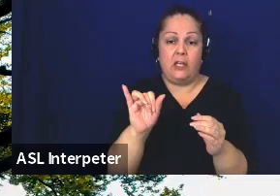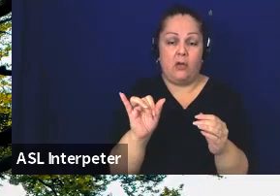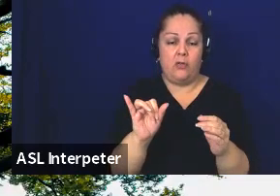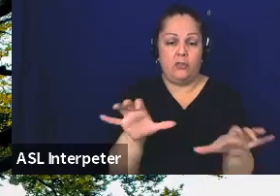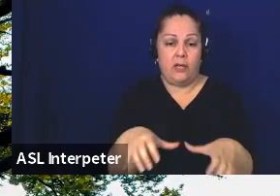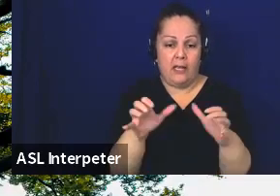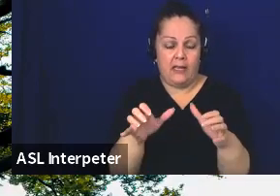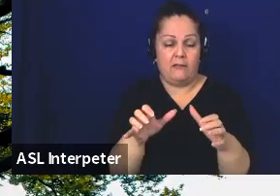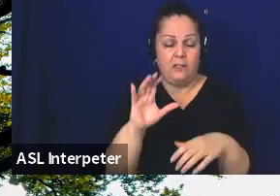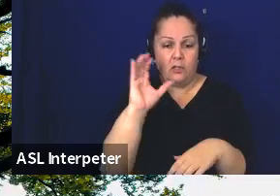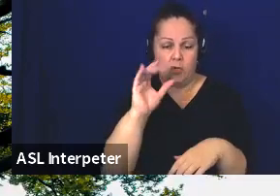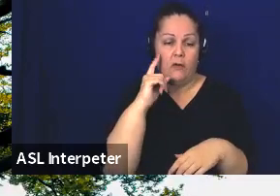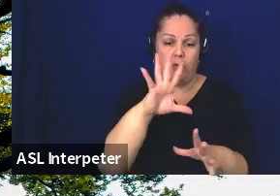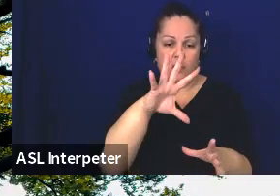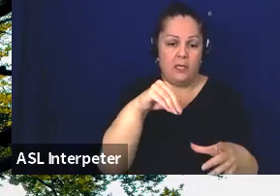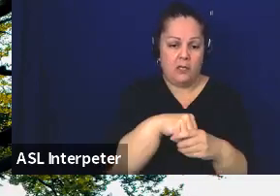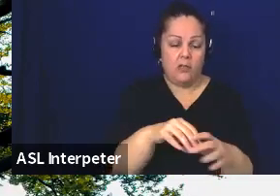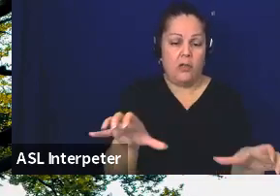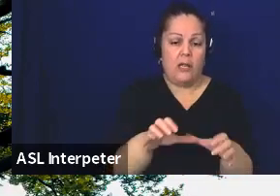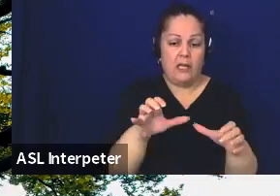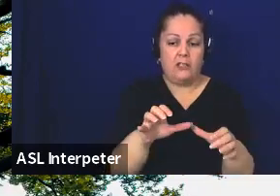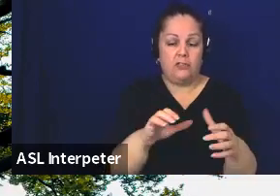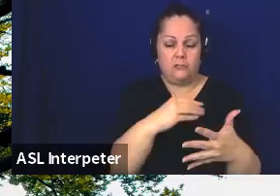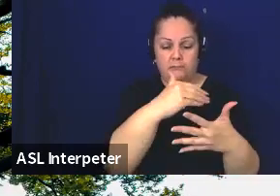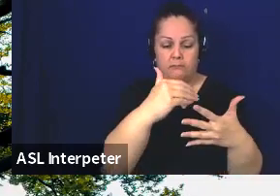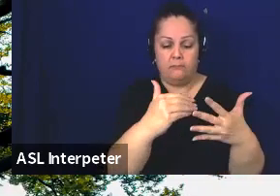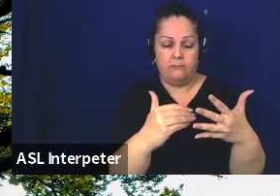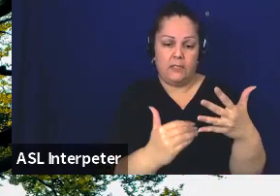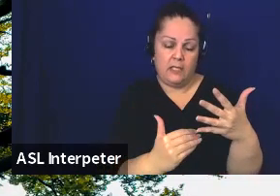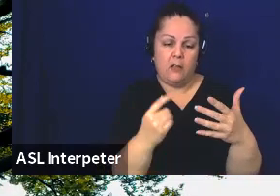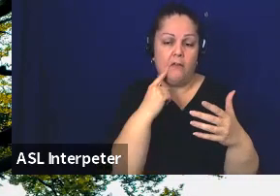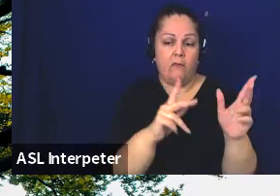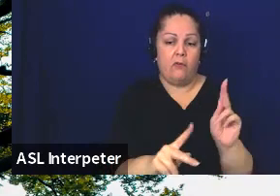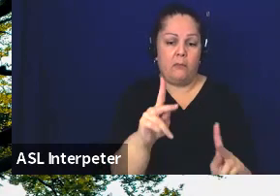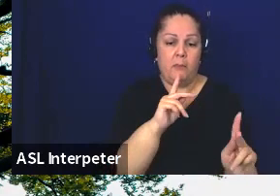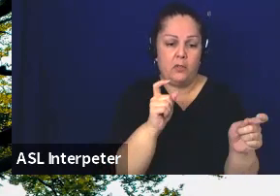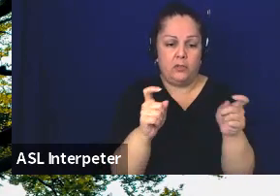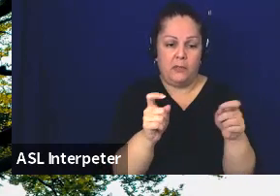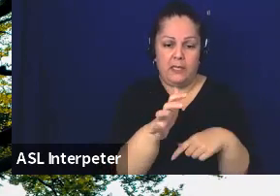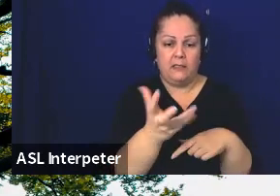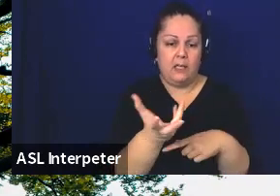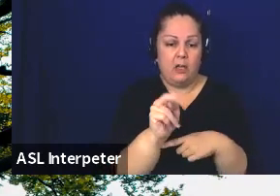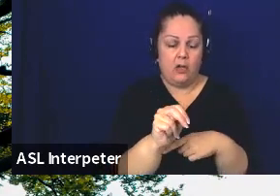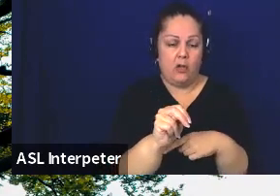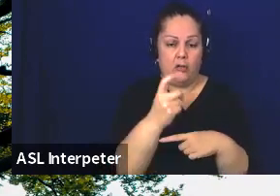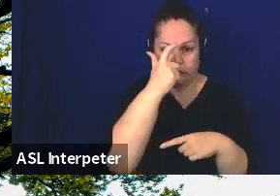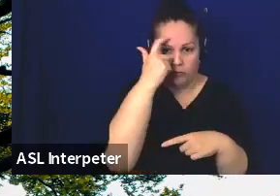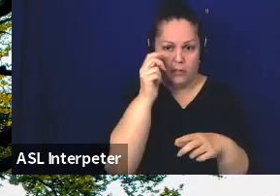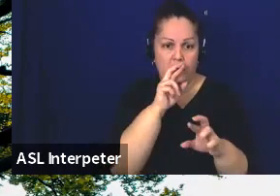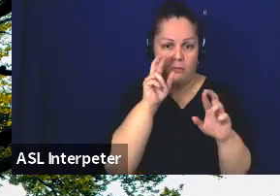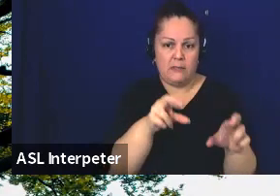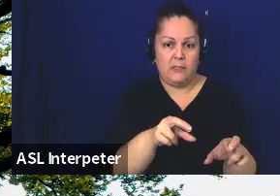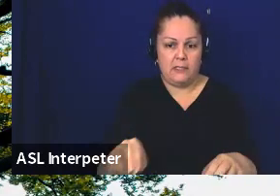actively seek to include action steps for individuals to manage their own trauma responses.